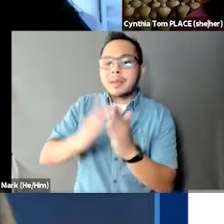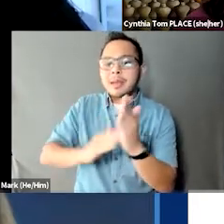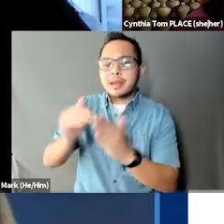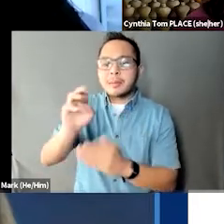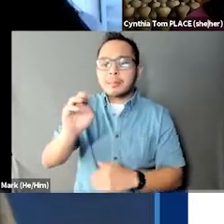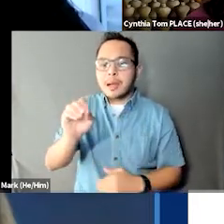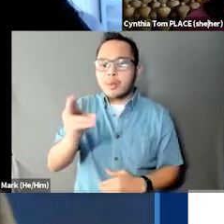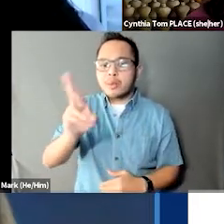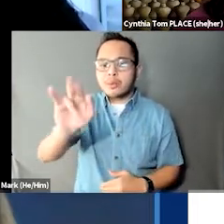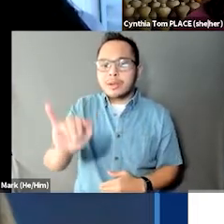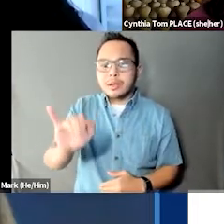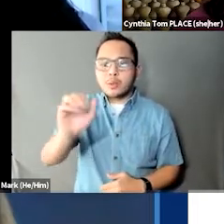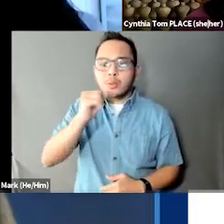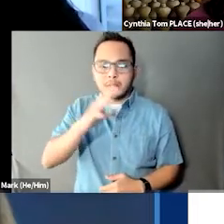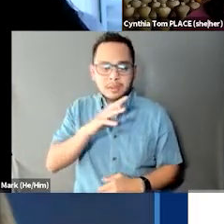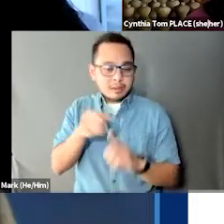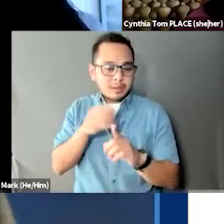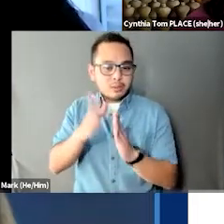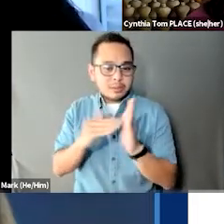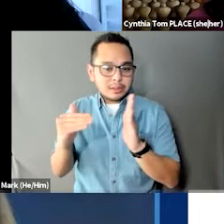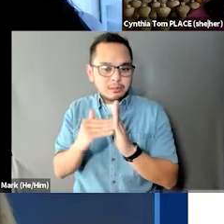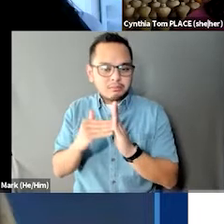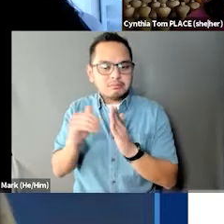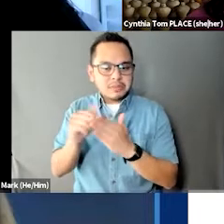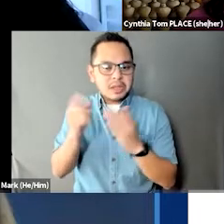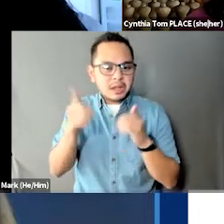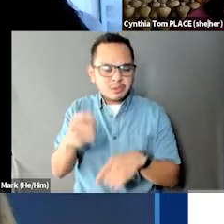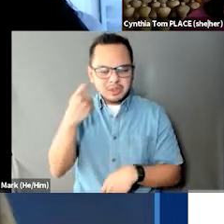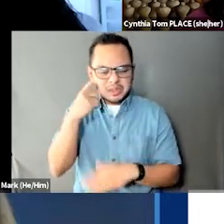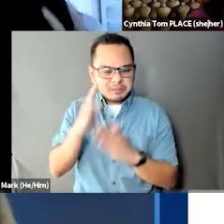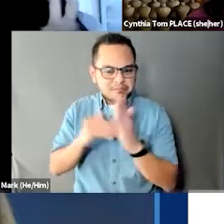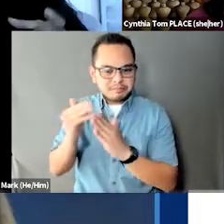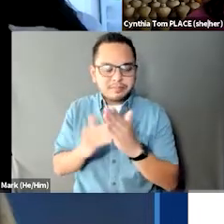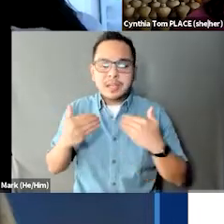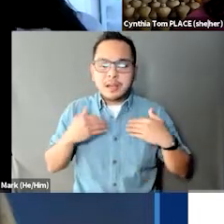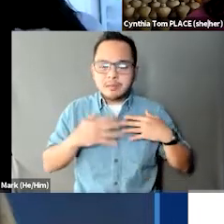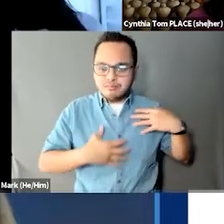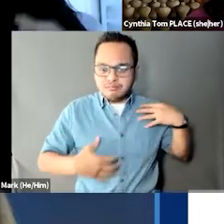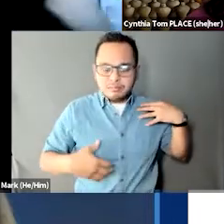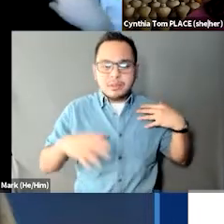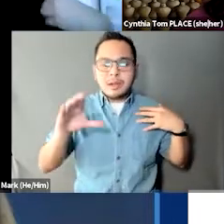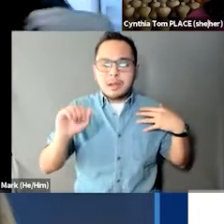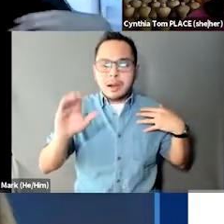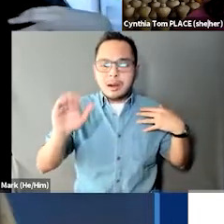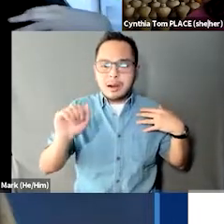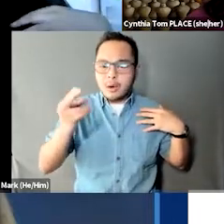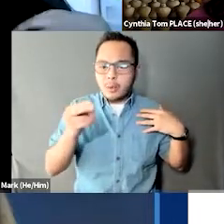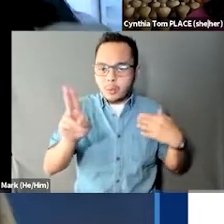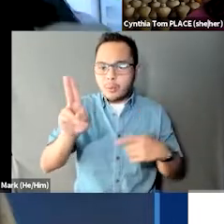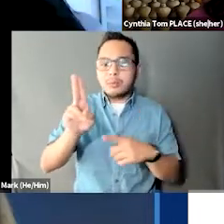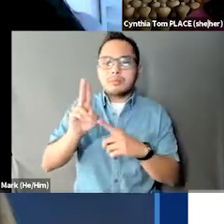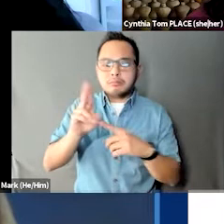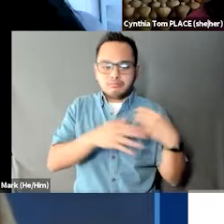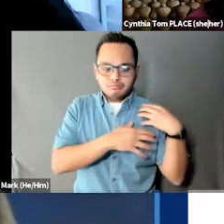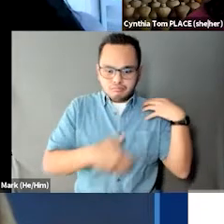Zealand around the turn of the 20th century. She's wearing a kakahu, which is a cloak, draped over one shoulder,